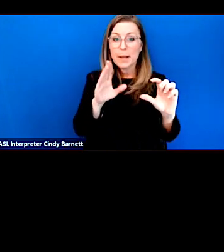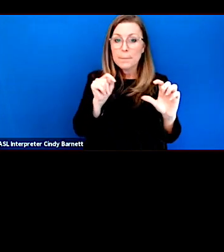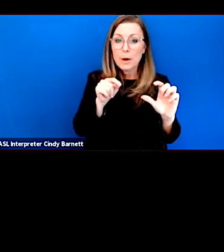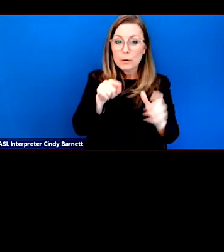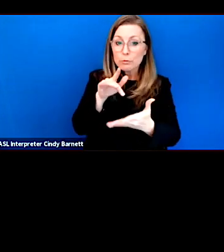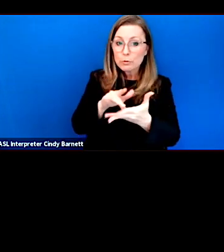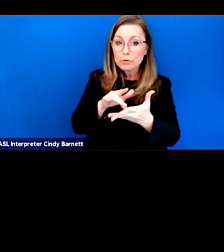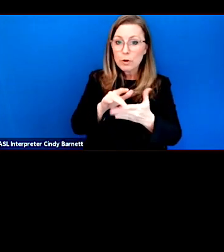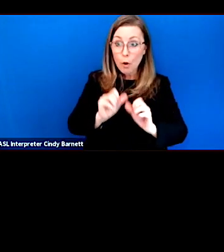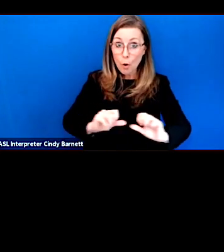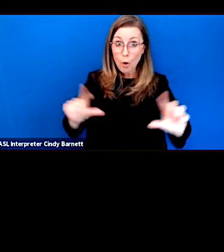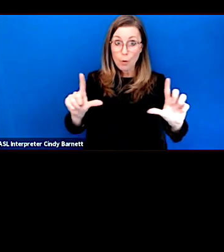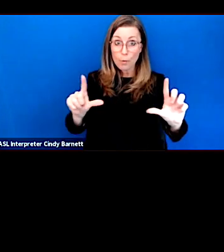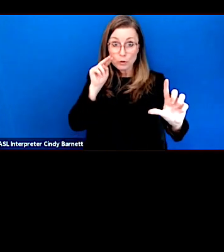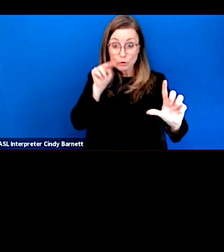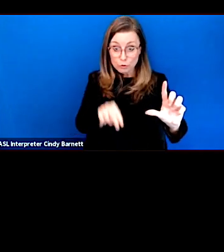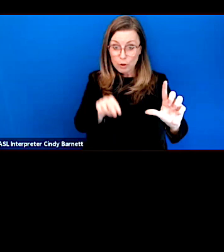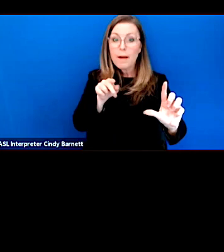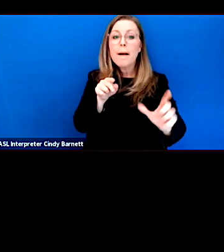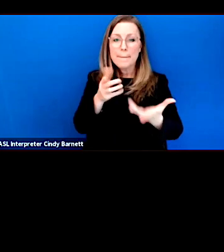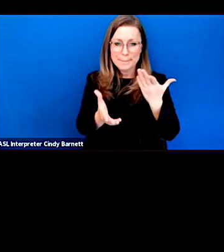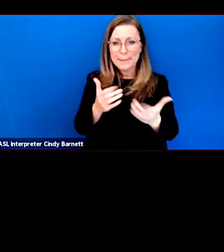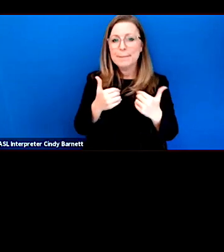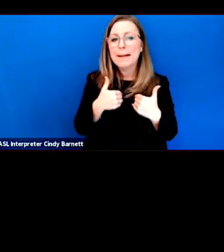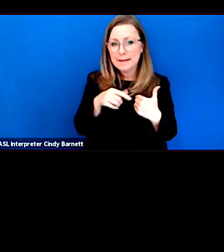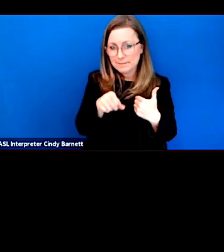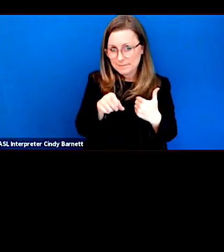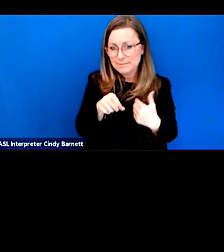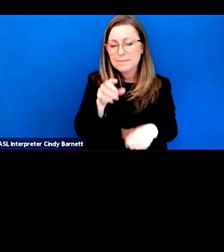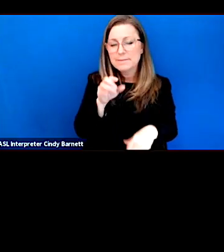Okay. And so that's kind of how our team looks at the